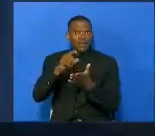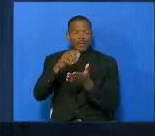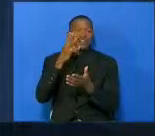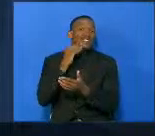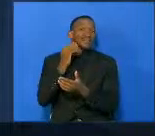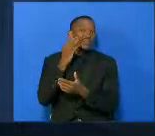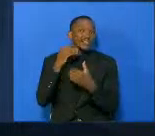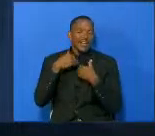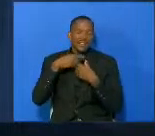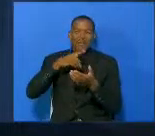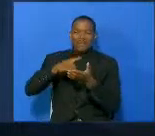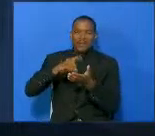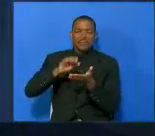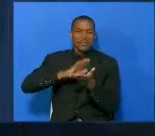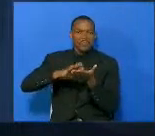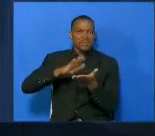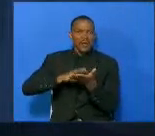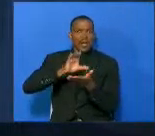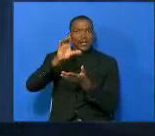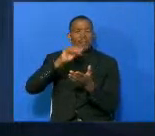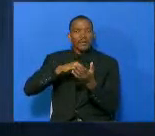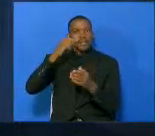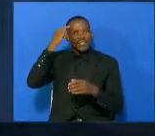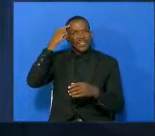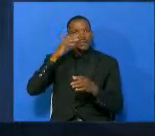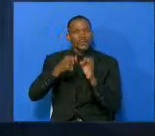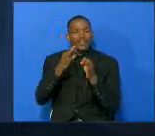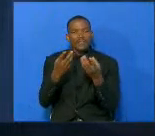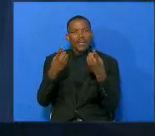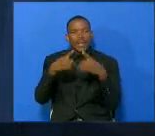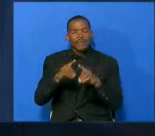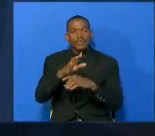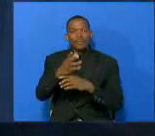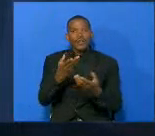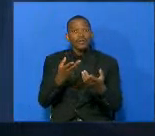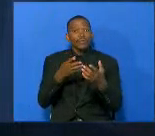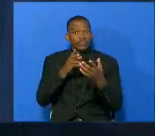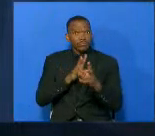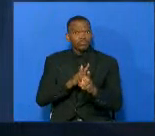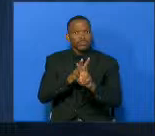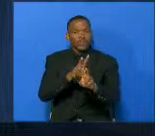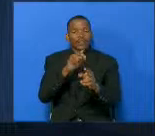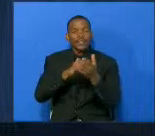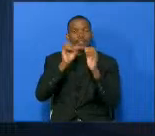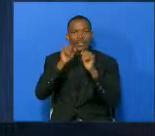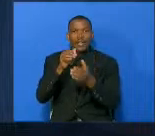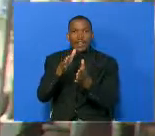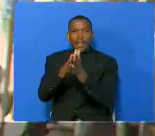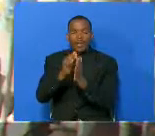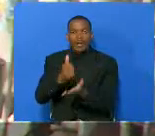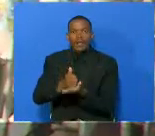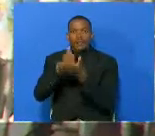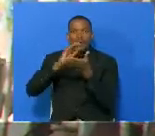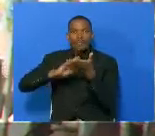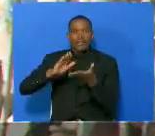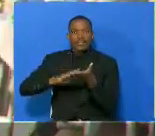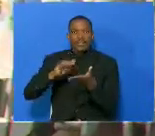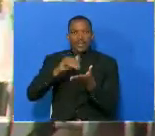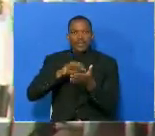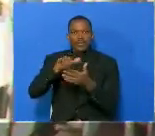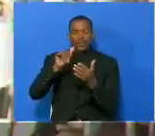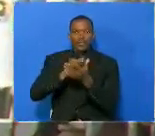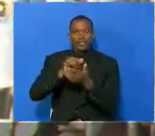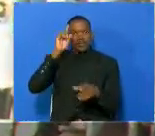di-insurance madi-madi ka tsholofelo ya gore motlhang ba olwang ke seru sa dintsho ba kgone go bona dithuso tsa madi a ba ntseng